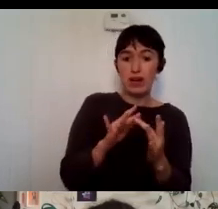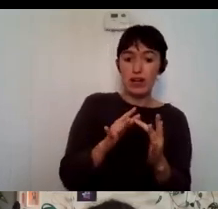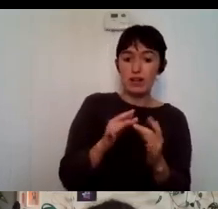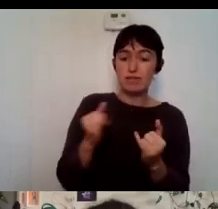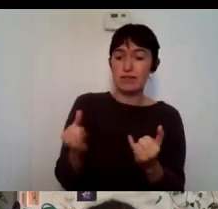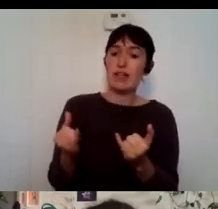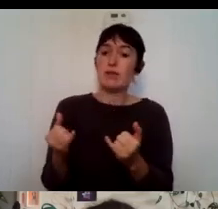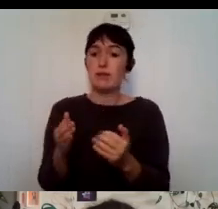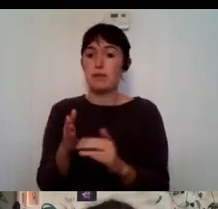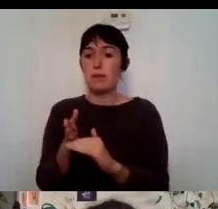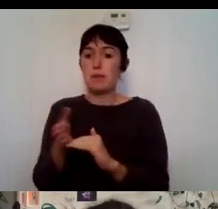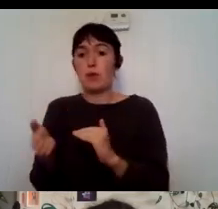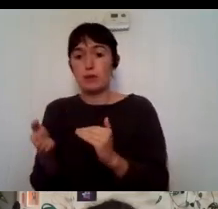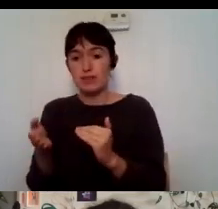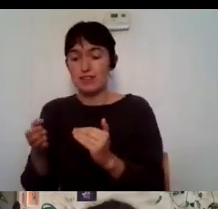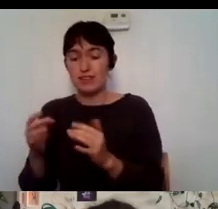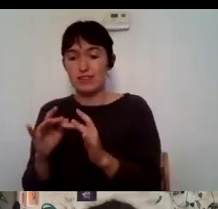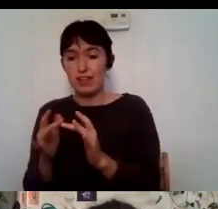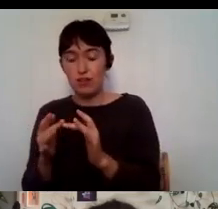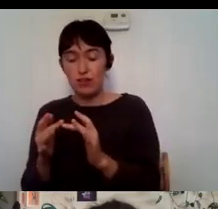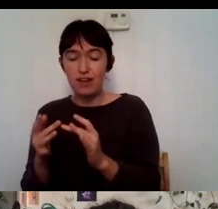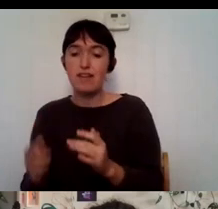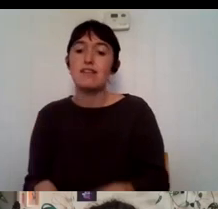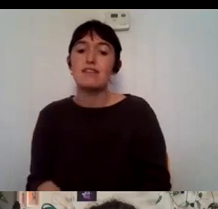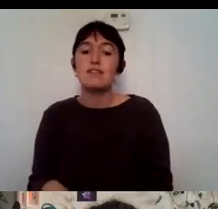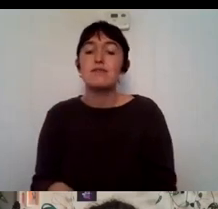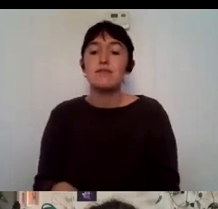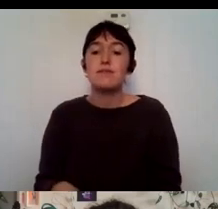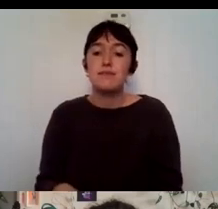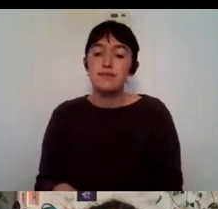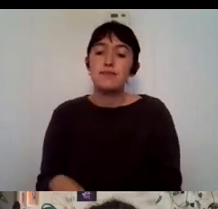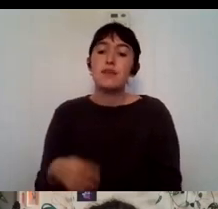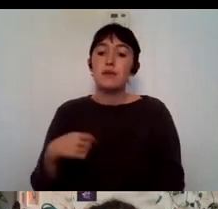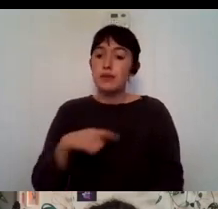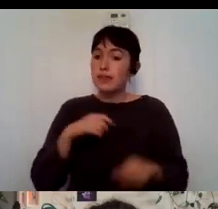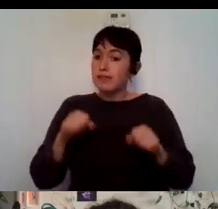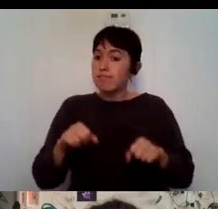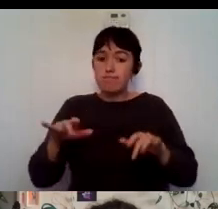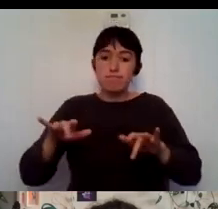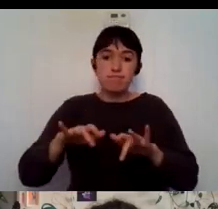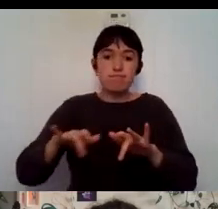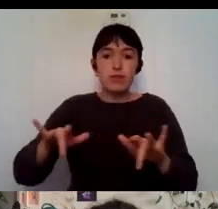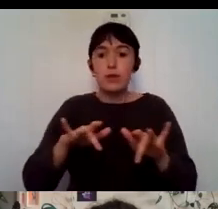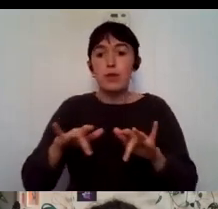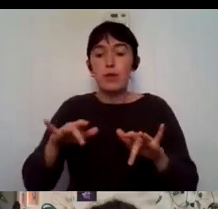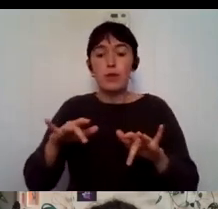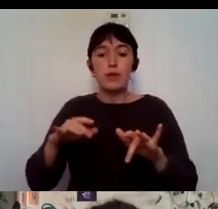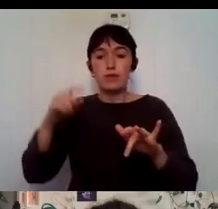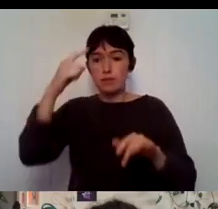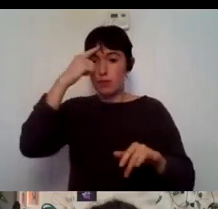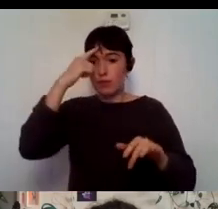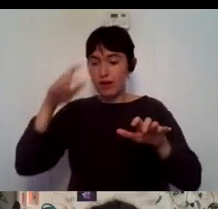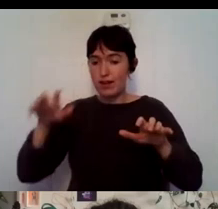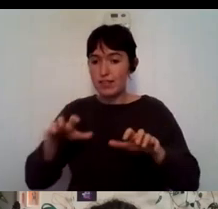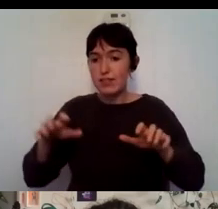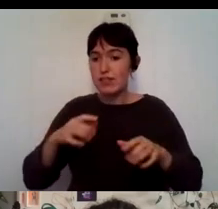you can record brain activity really simply. You can just sort of have a portable device. So